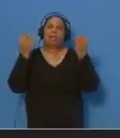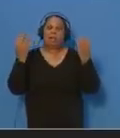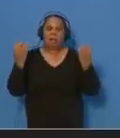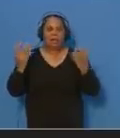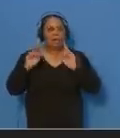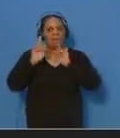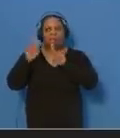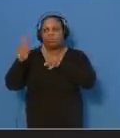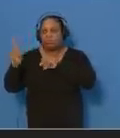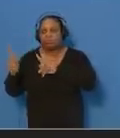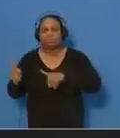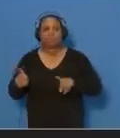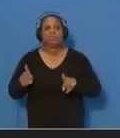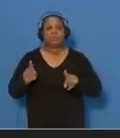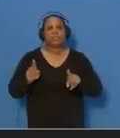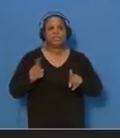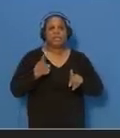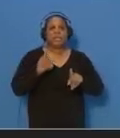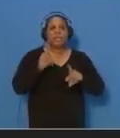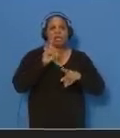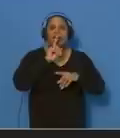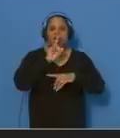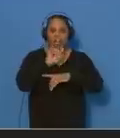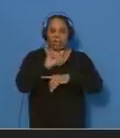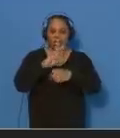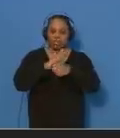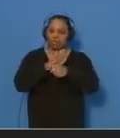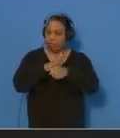to your questions. And that, again, of course, is